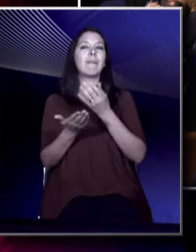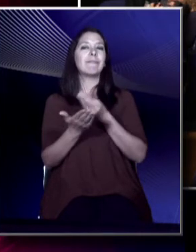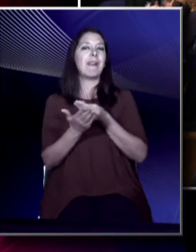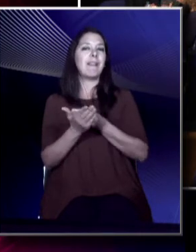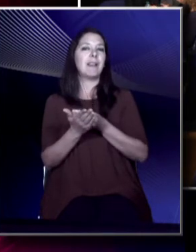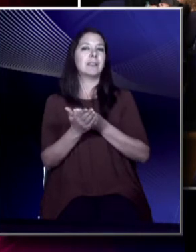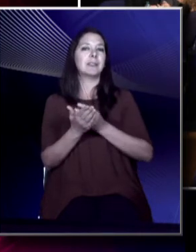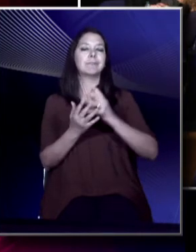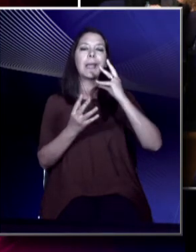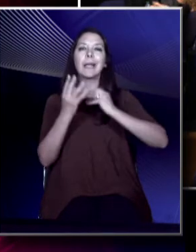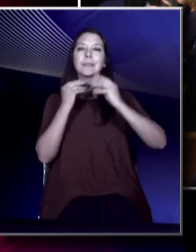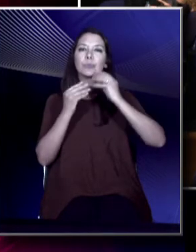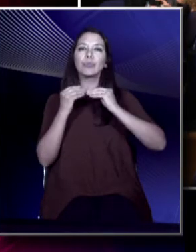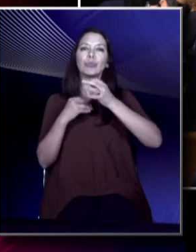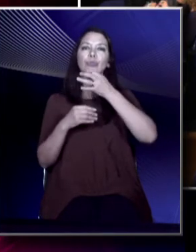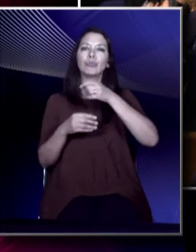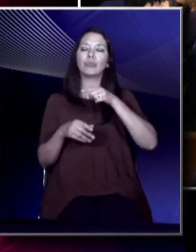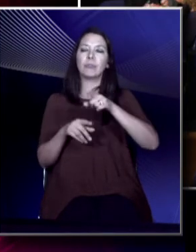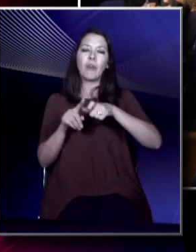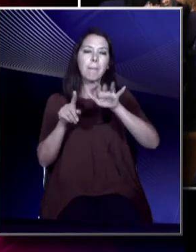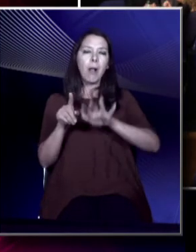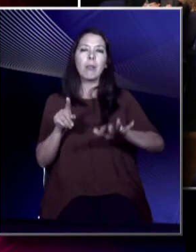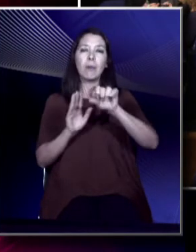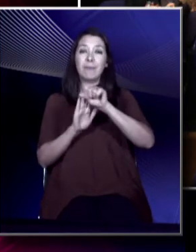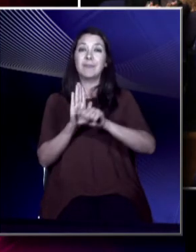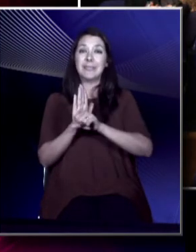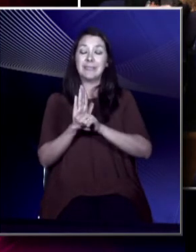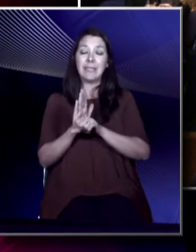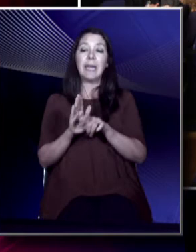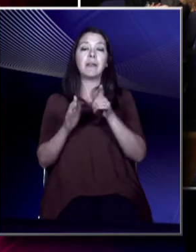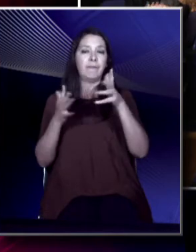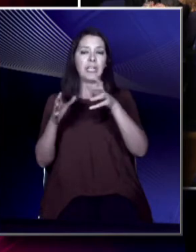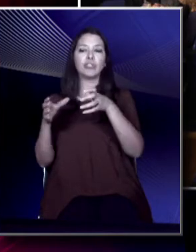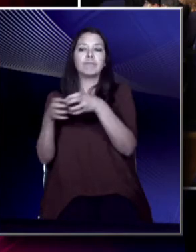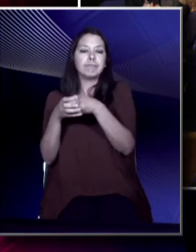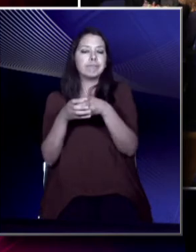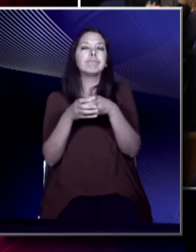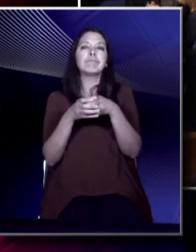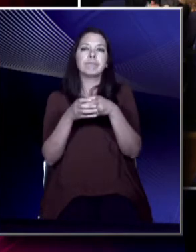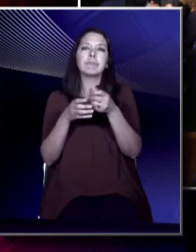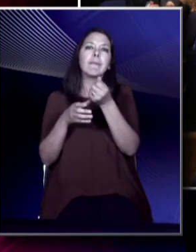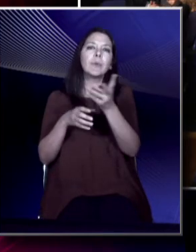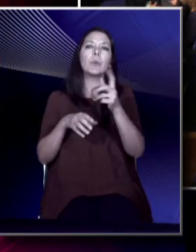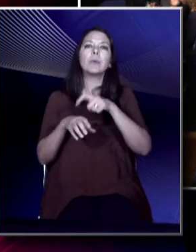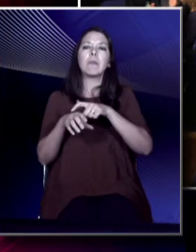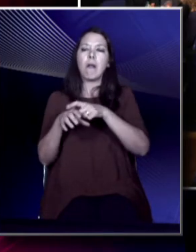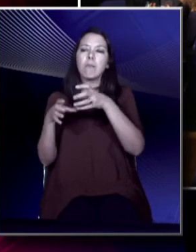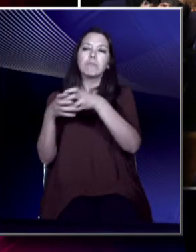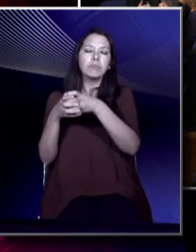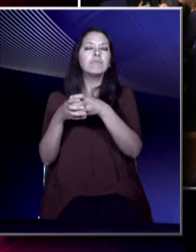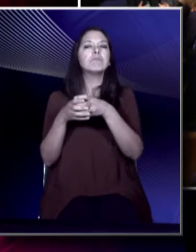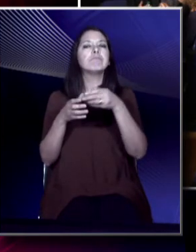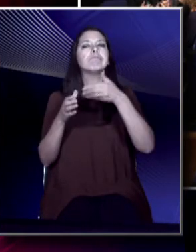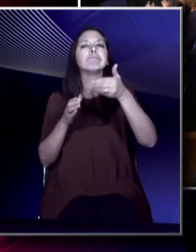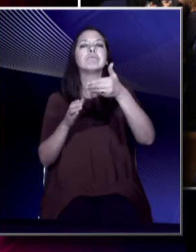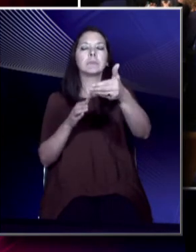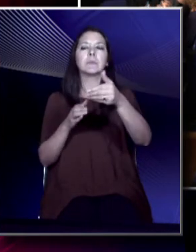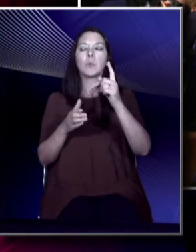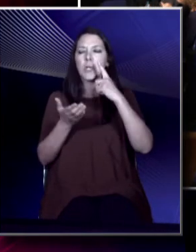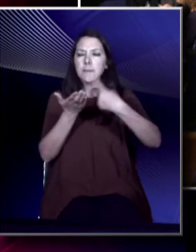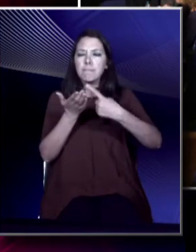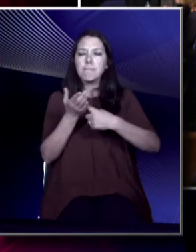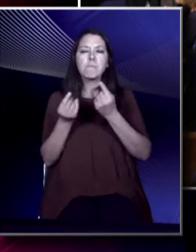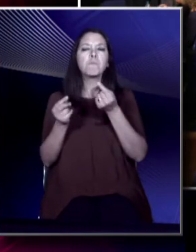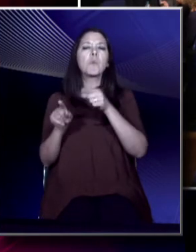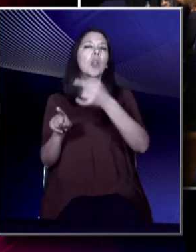from across the state. And so the committee has met a couple times, and we are soon going to be learning about the scope of the audit and